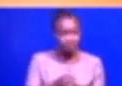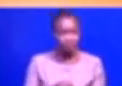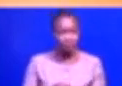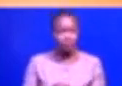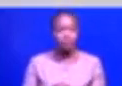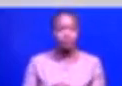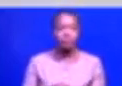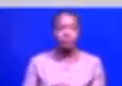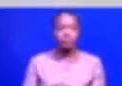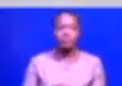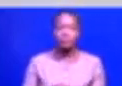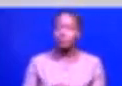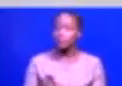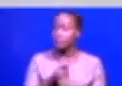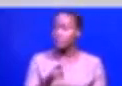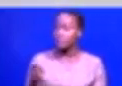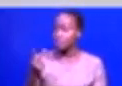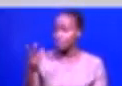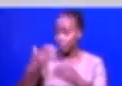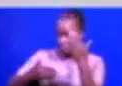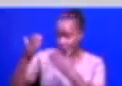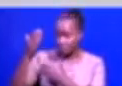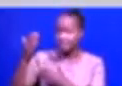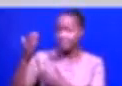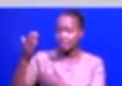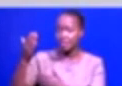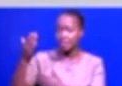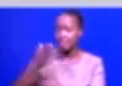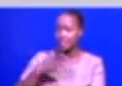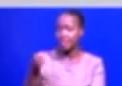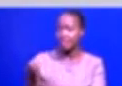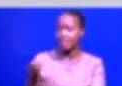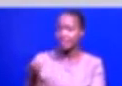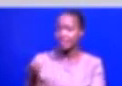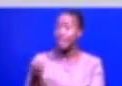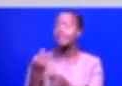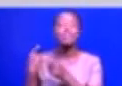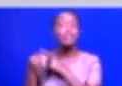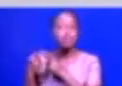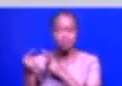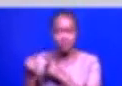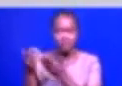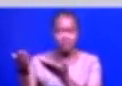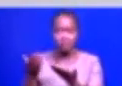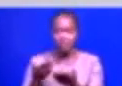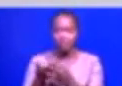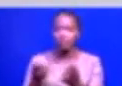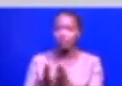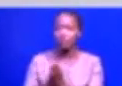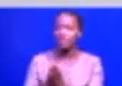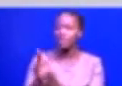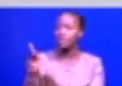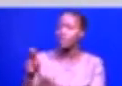Yes, as you can see, those are two university sites, and the experience that they bring from the KUSA